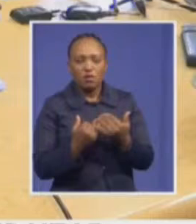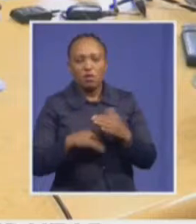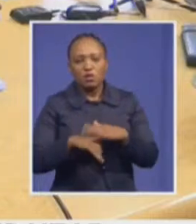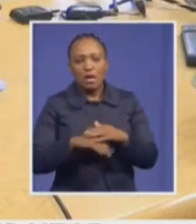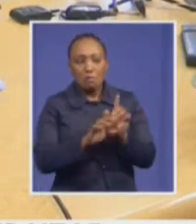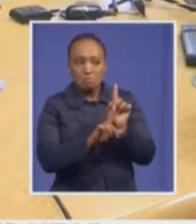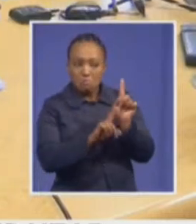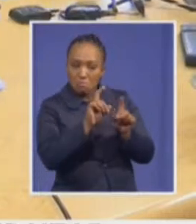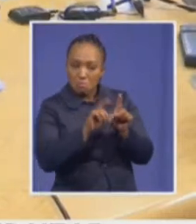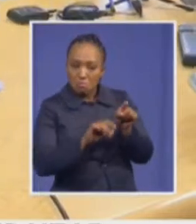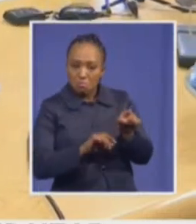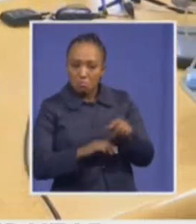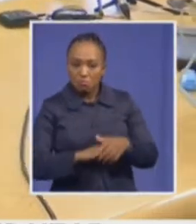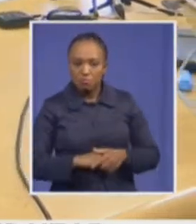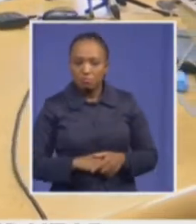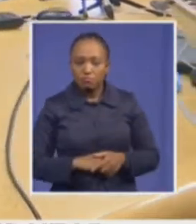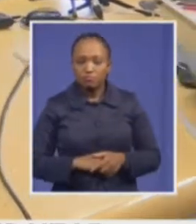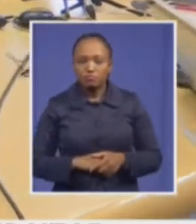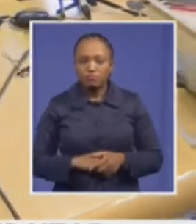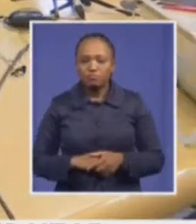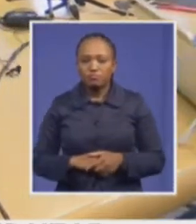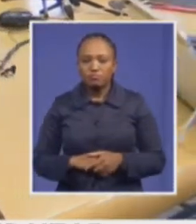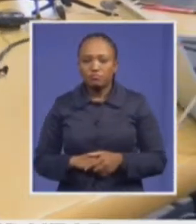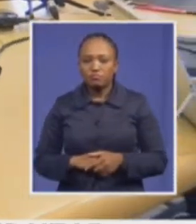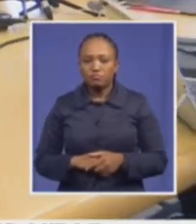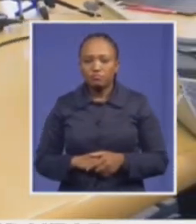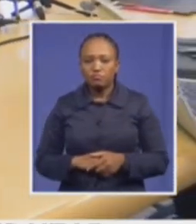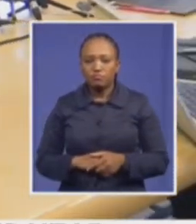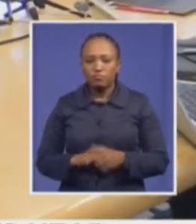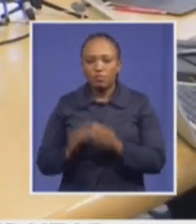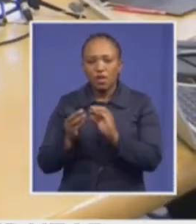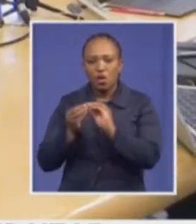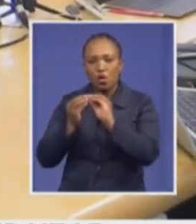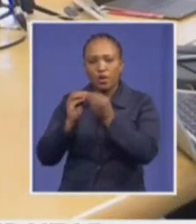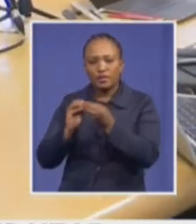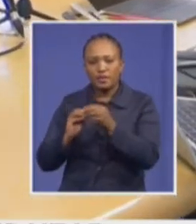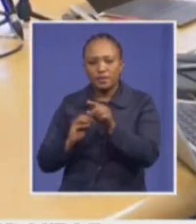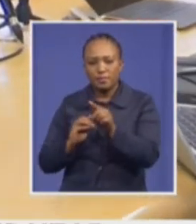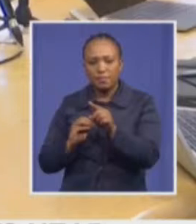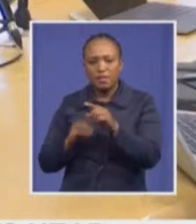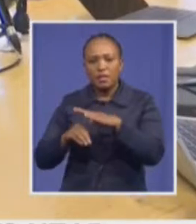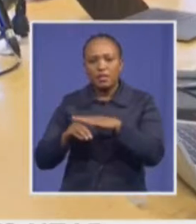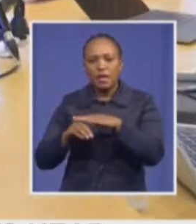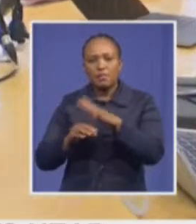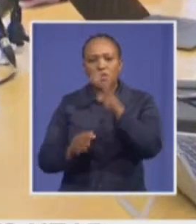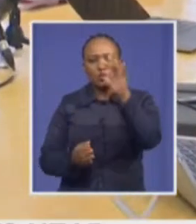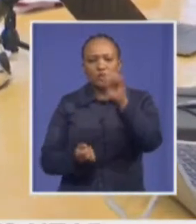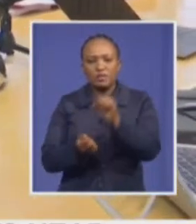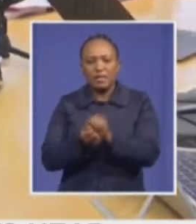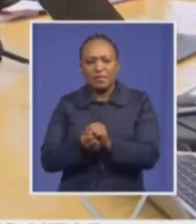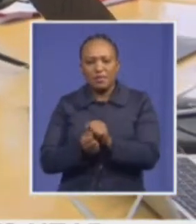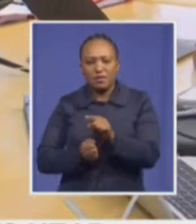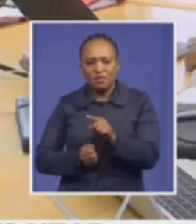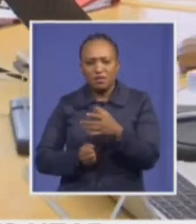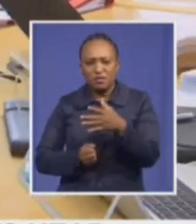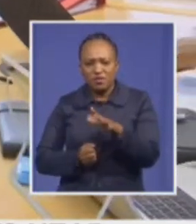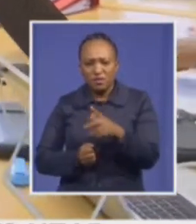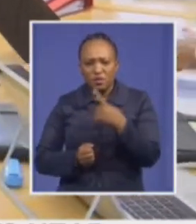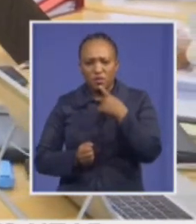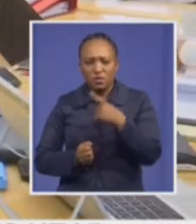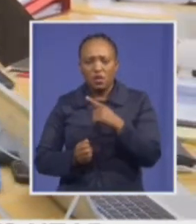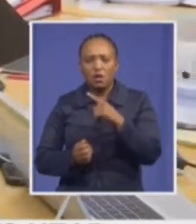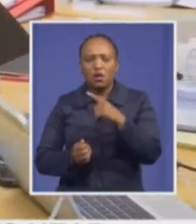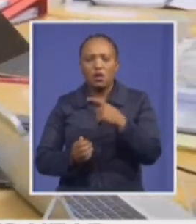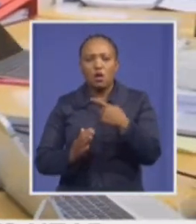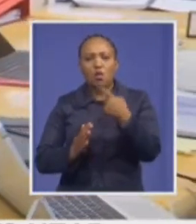record. When you summarized, you said that the SABC didn't tender the costs on the other side. That's each side paid